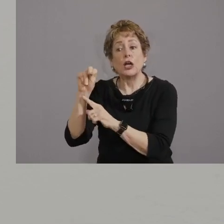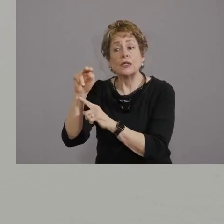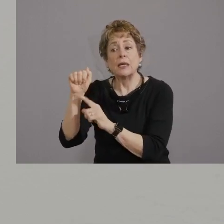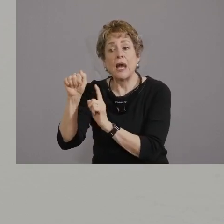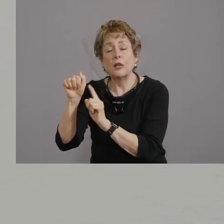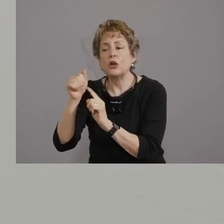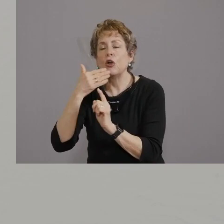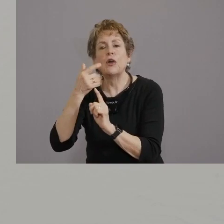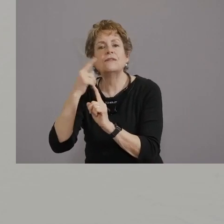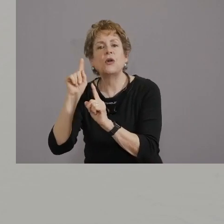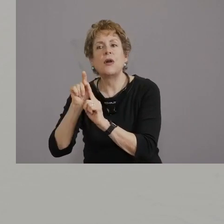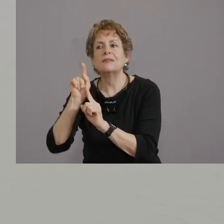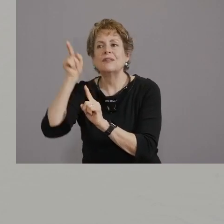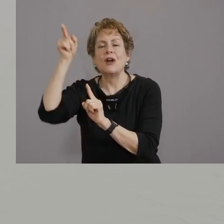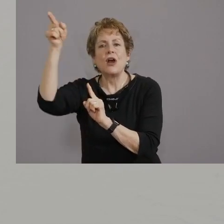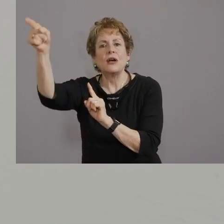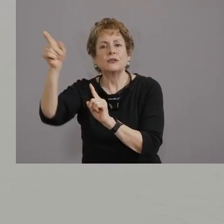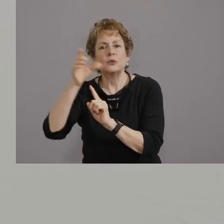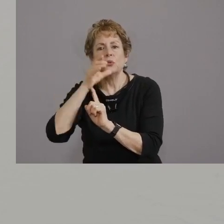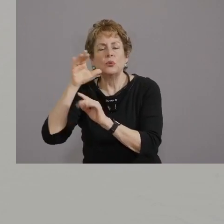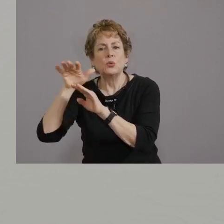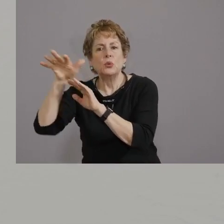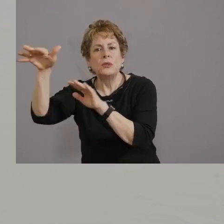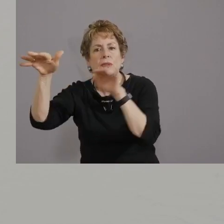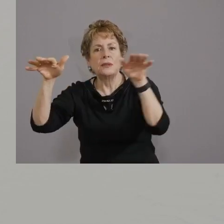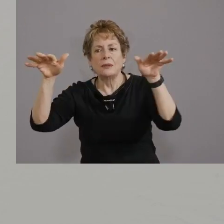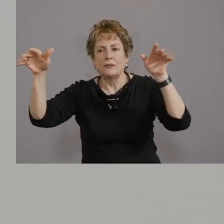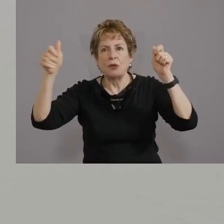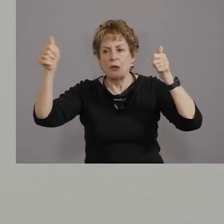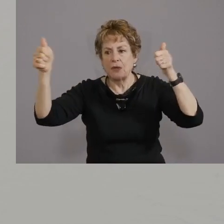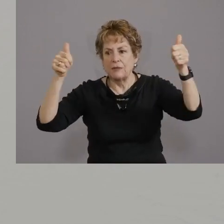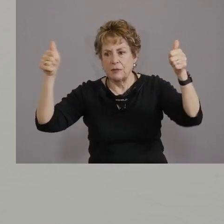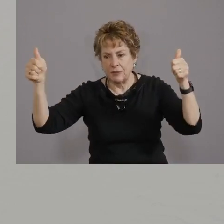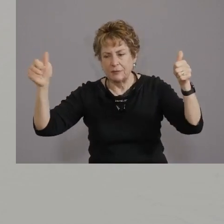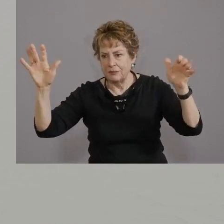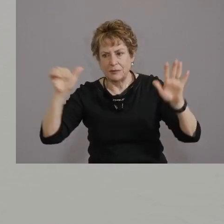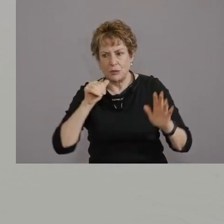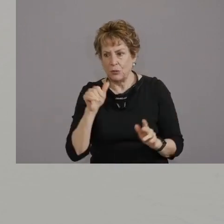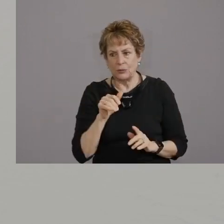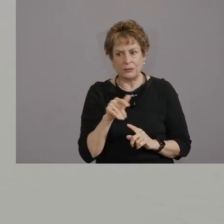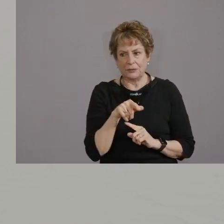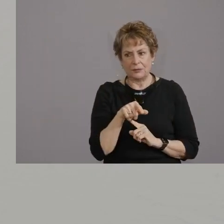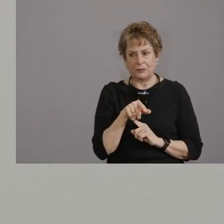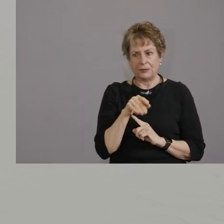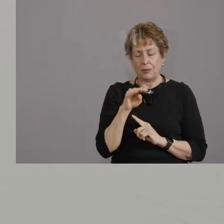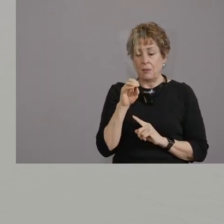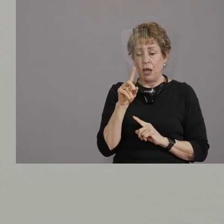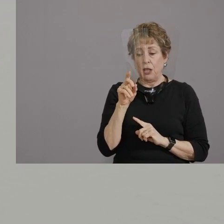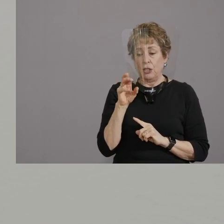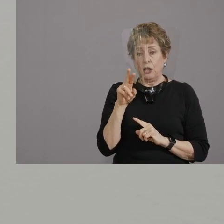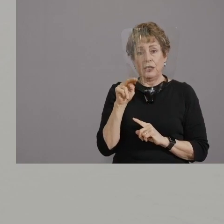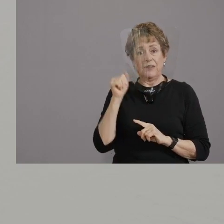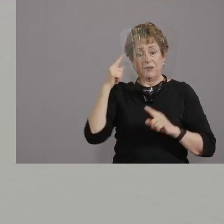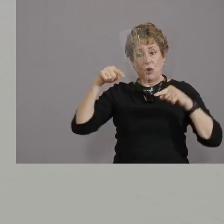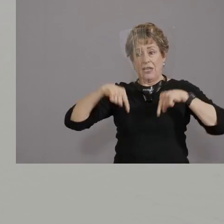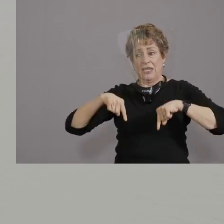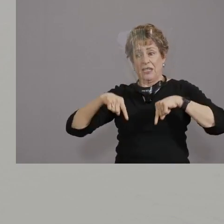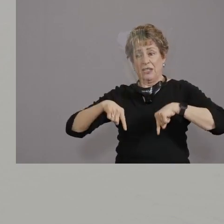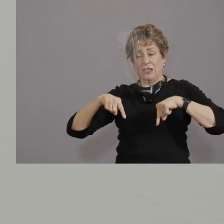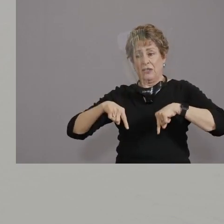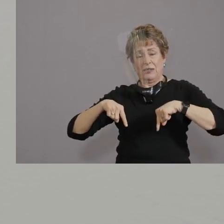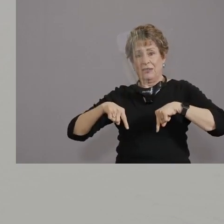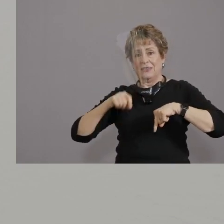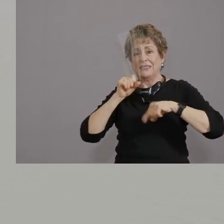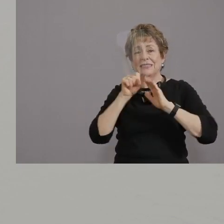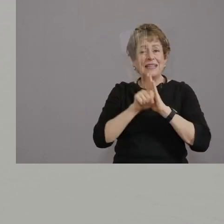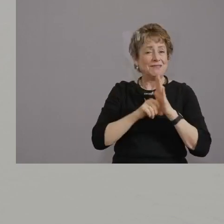using Moderna at either of those sites. And so we're working with Maricopa County to ensure that their sites, and Pima County, to ensure